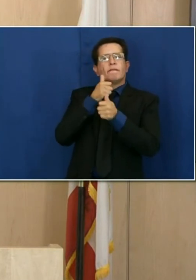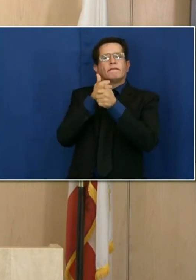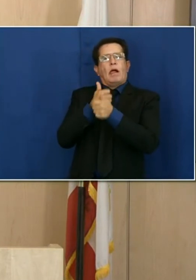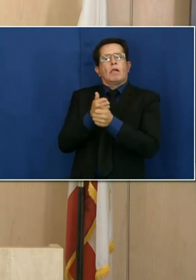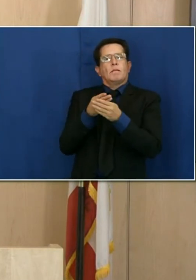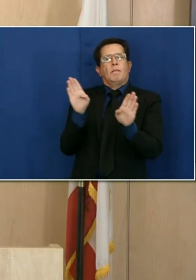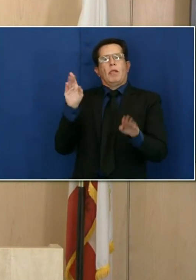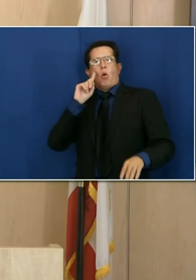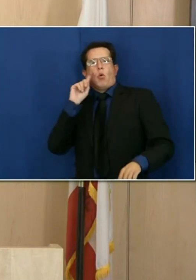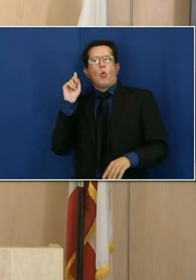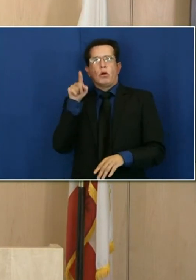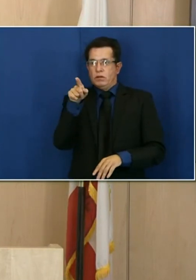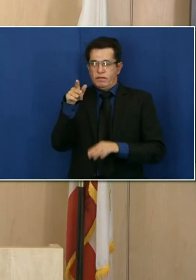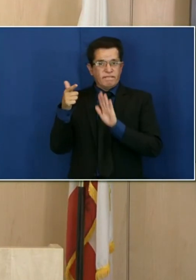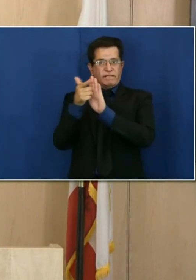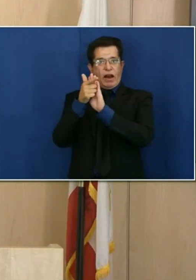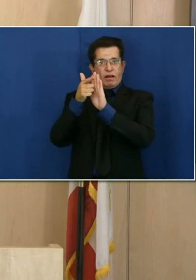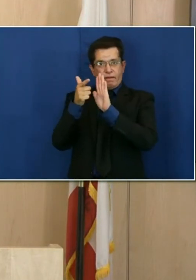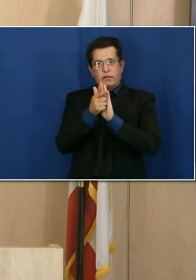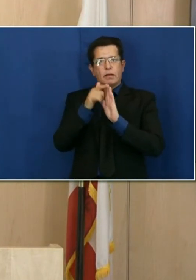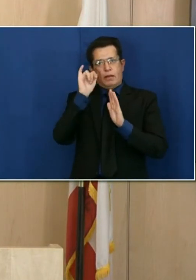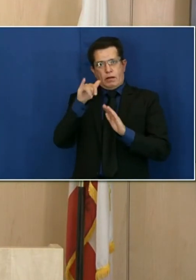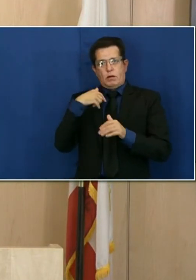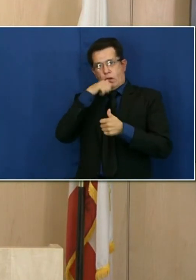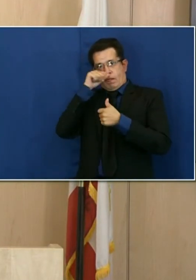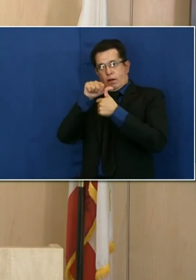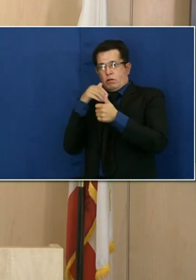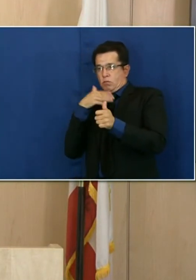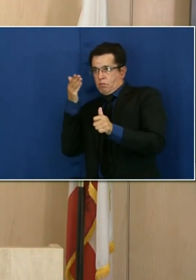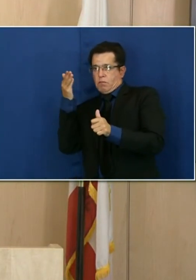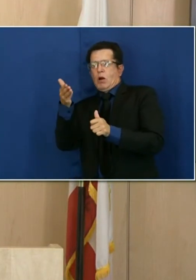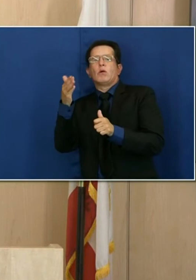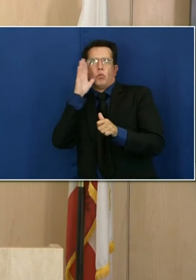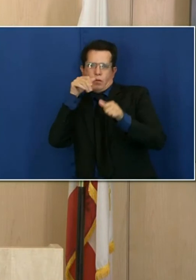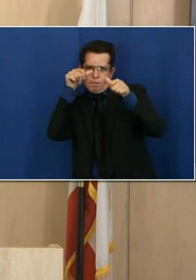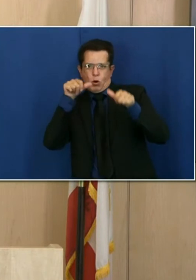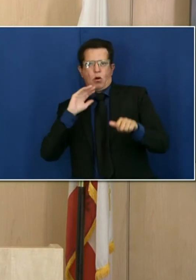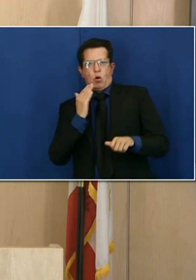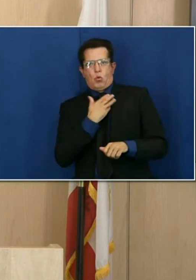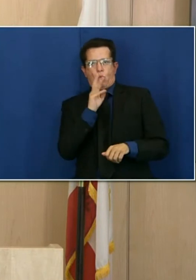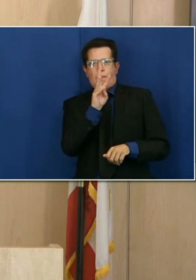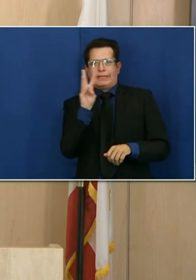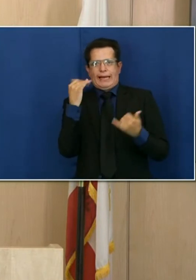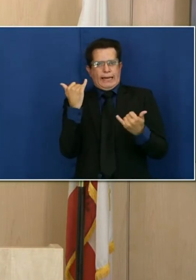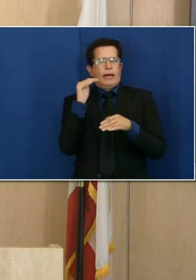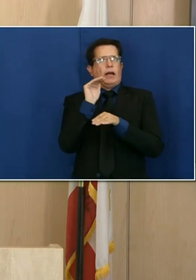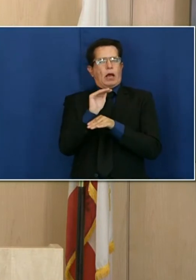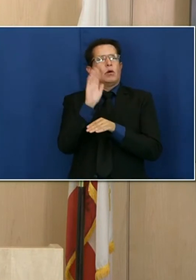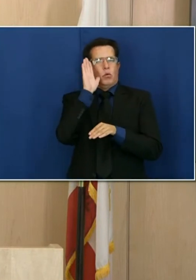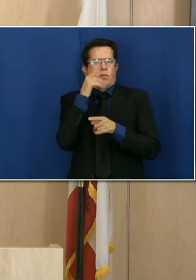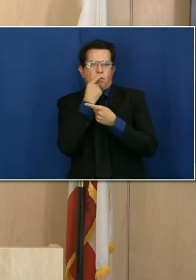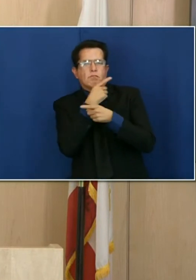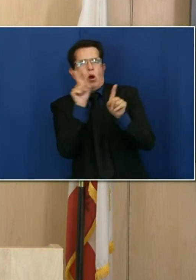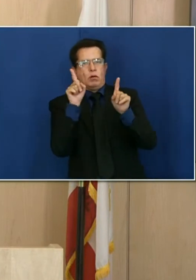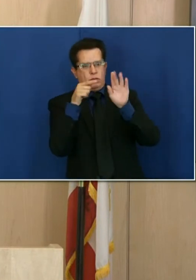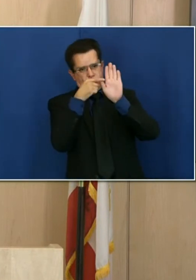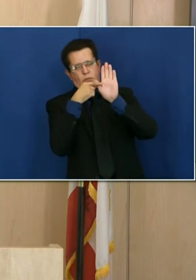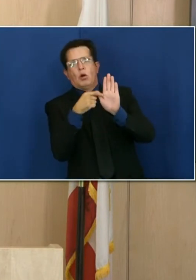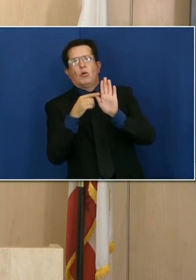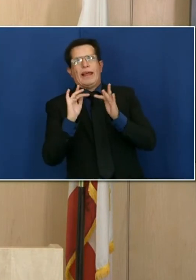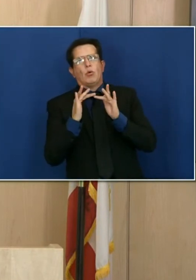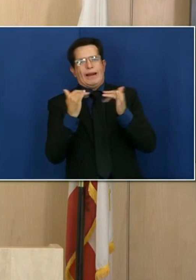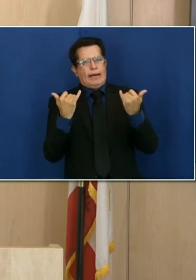orders, the cease and desist orders that have been issued will be on our website starting tonight. So we'll get that information out as quickly as we possibly